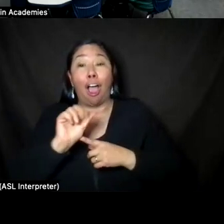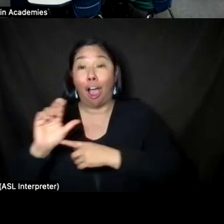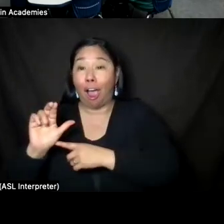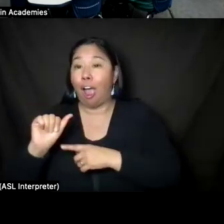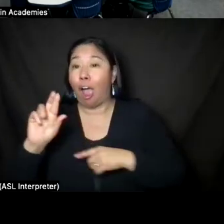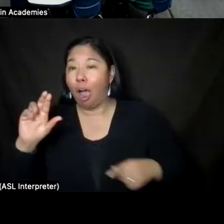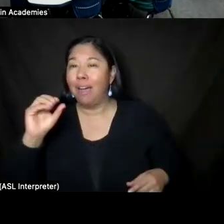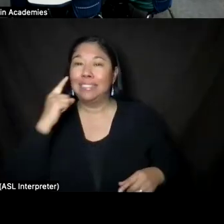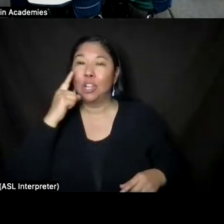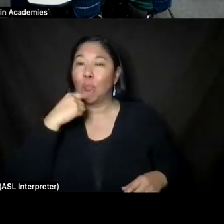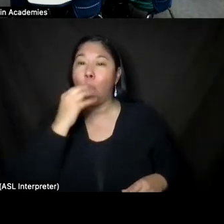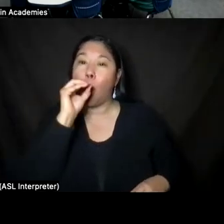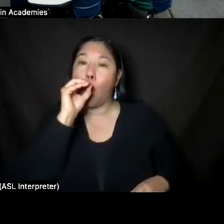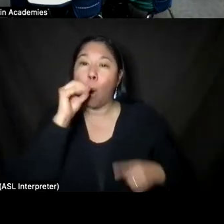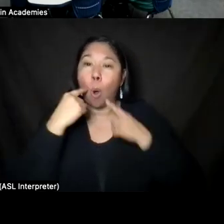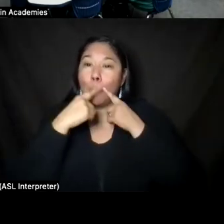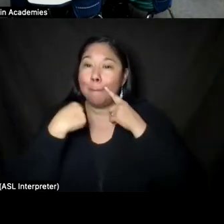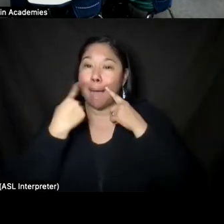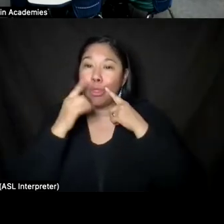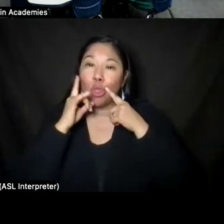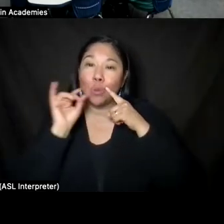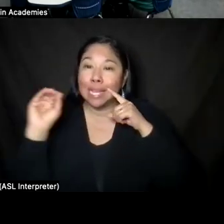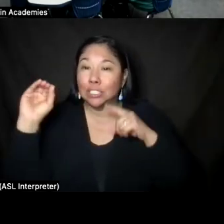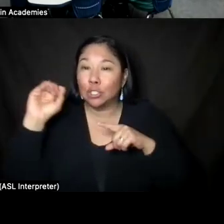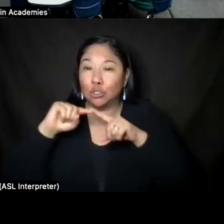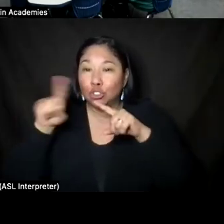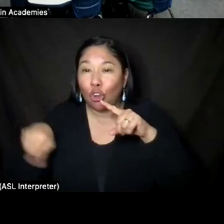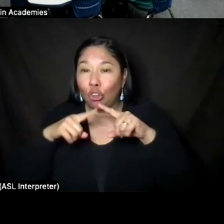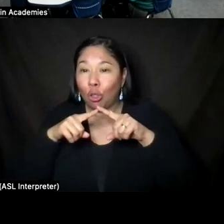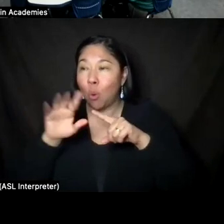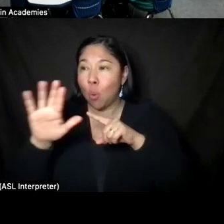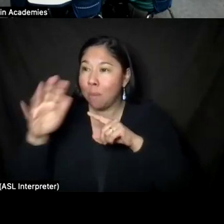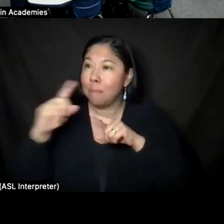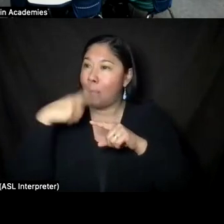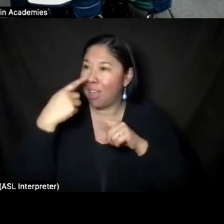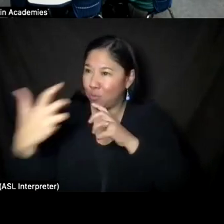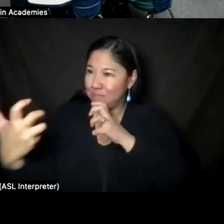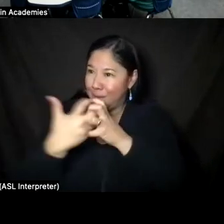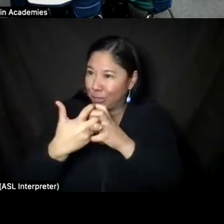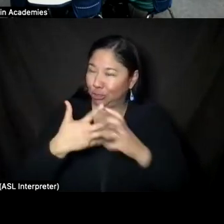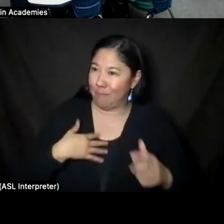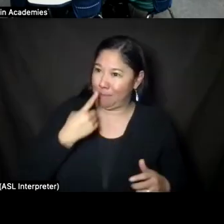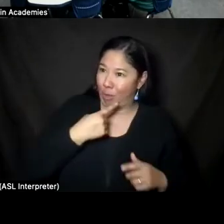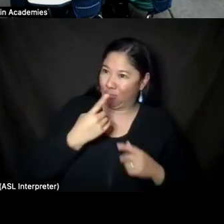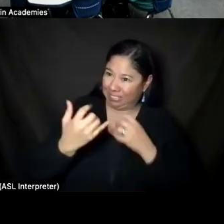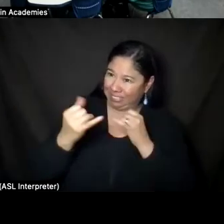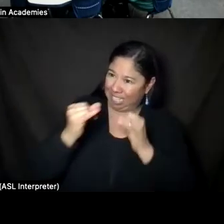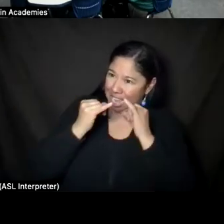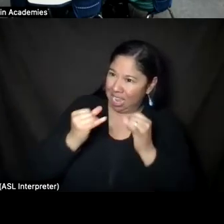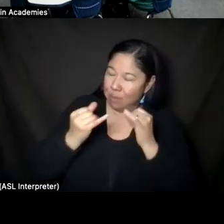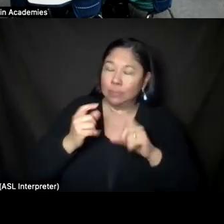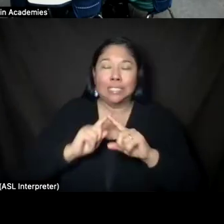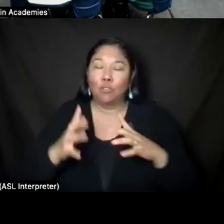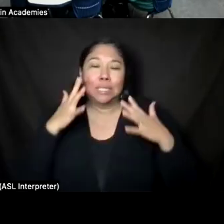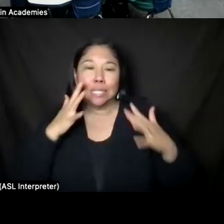Ah, do you see it's a circle? You need to make your mouth look like a circle too to make that sound. And there's for different sounds, you